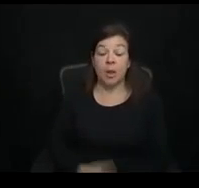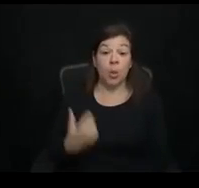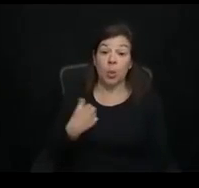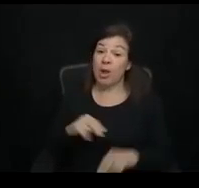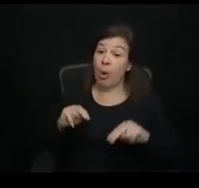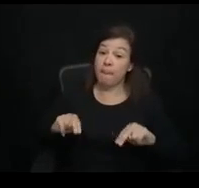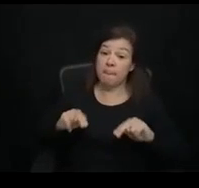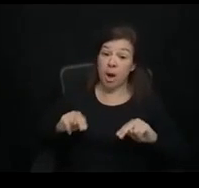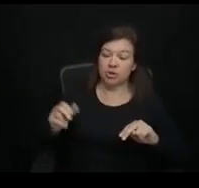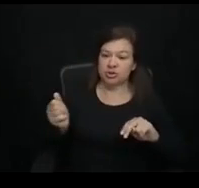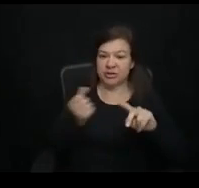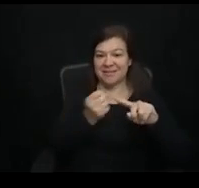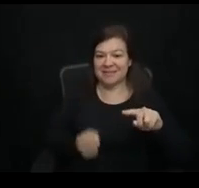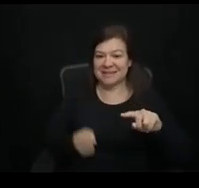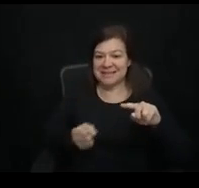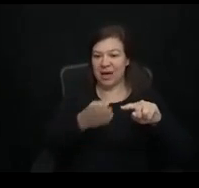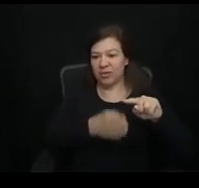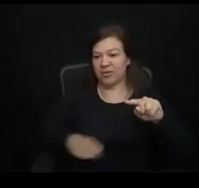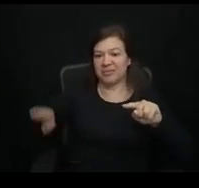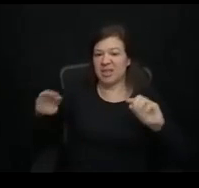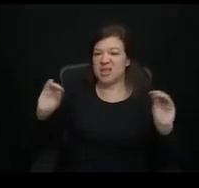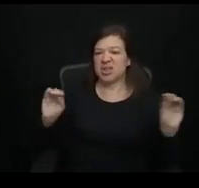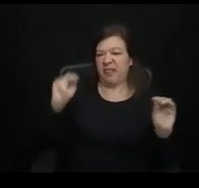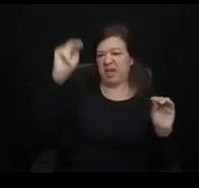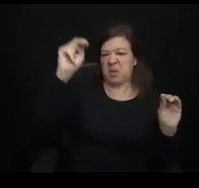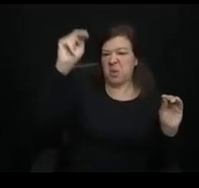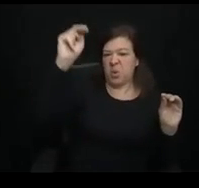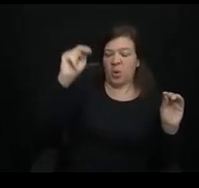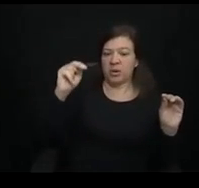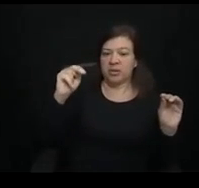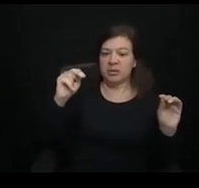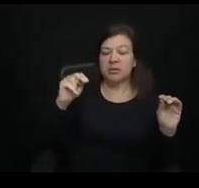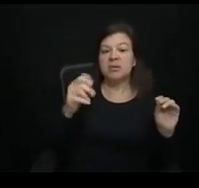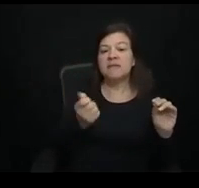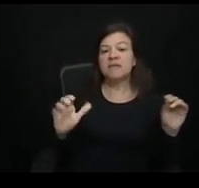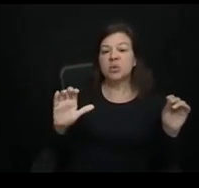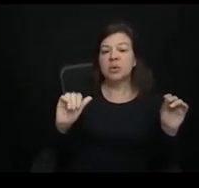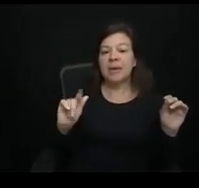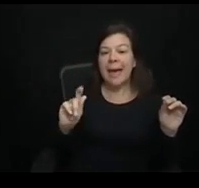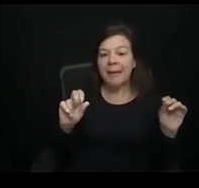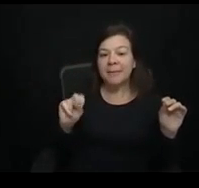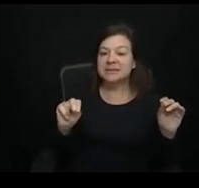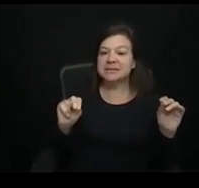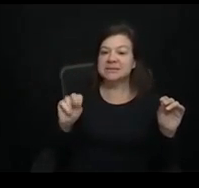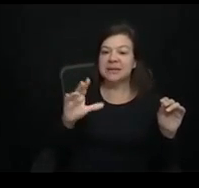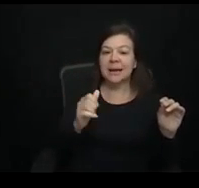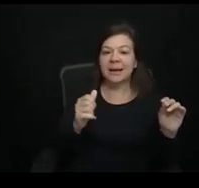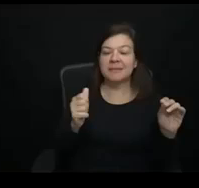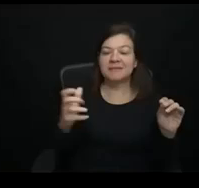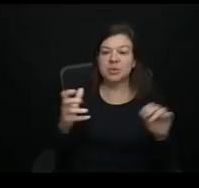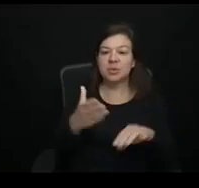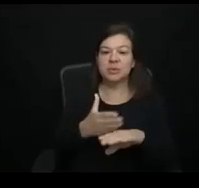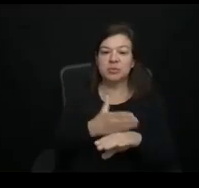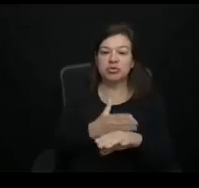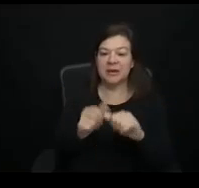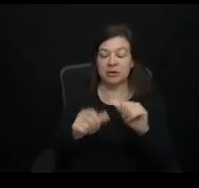there on the south end. There really isn't anything on the north end other than cabins and scattered improvements. So I'm guessing